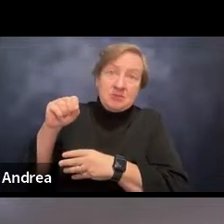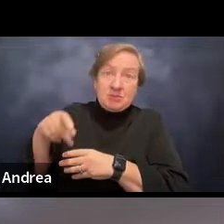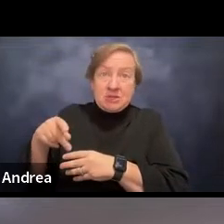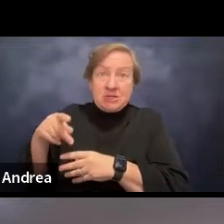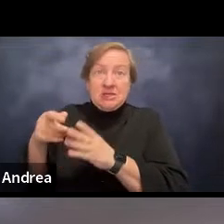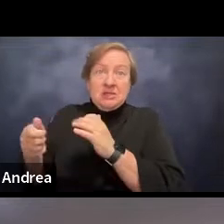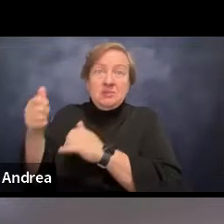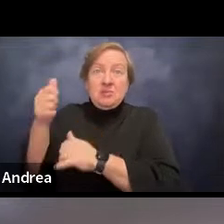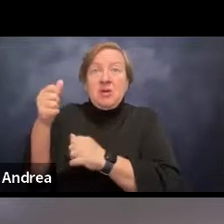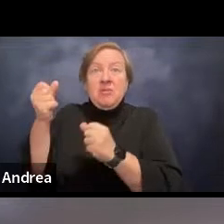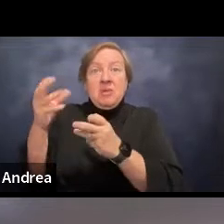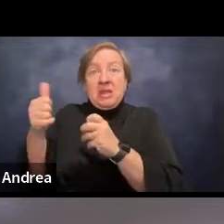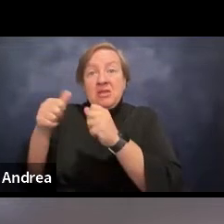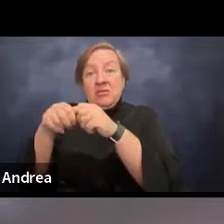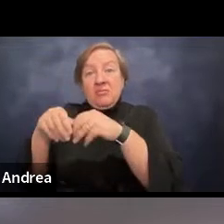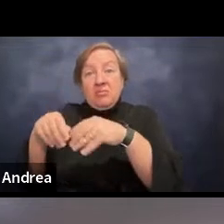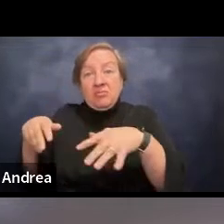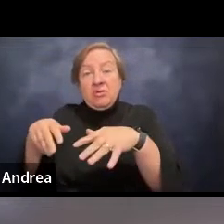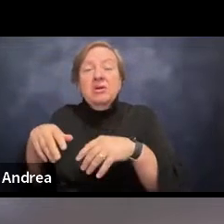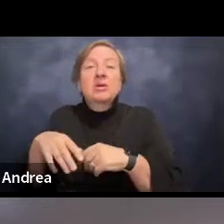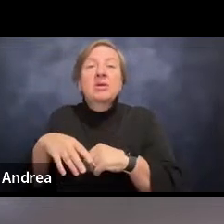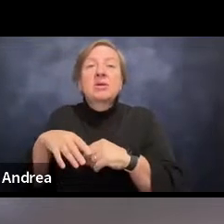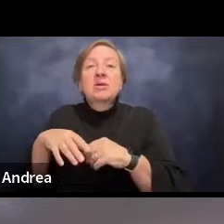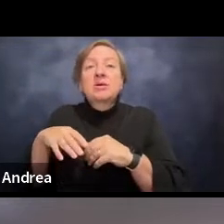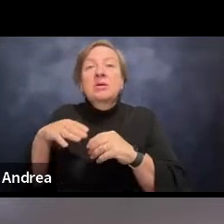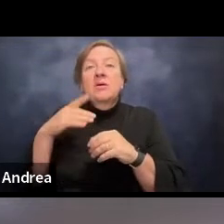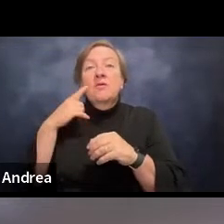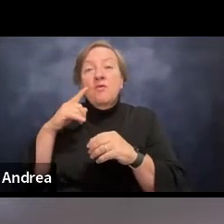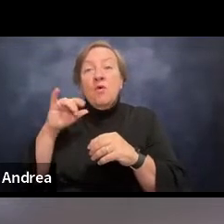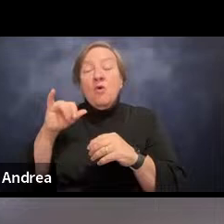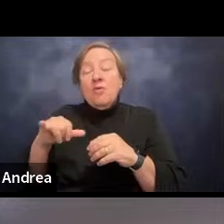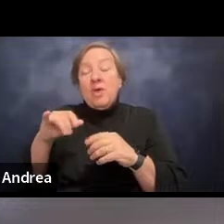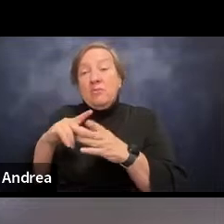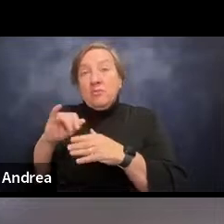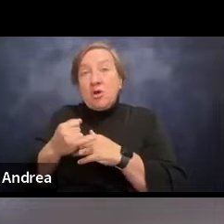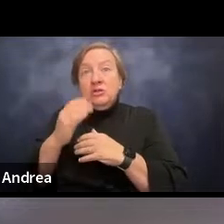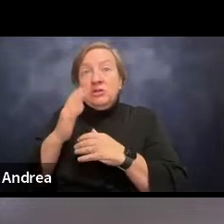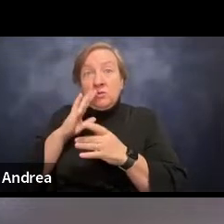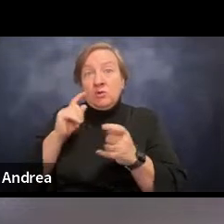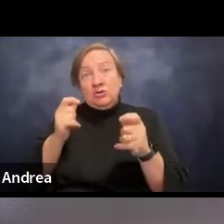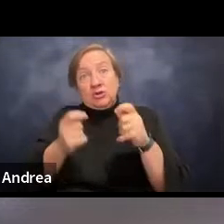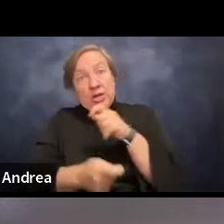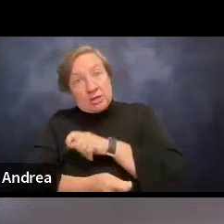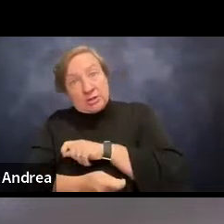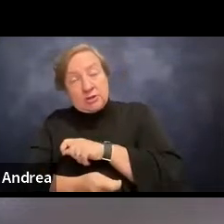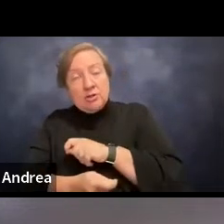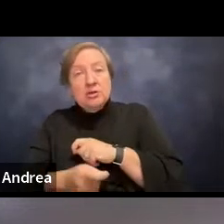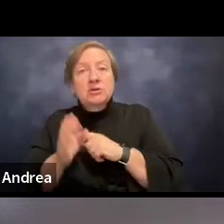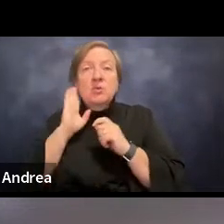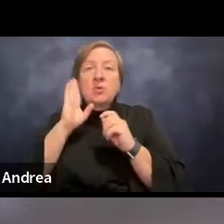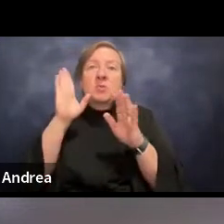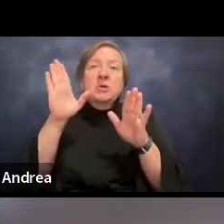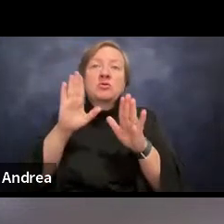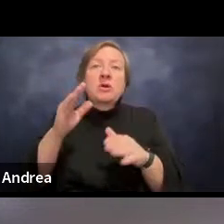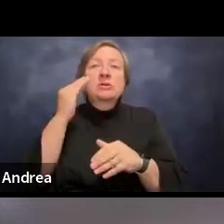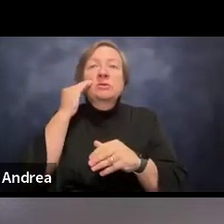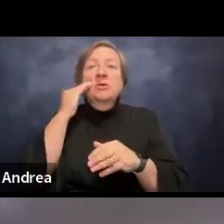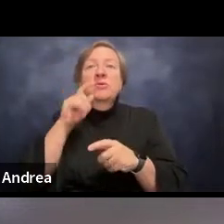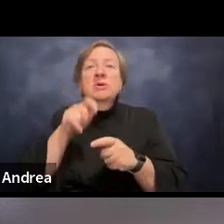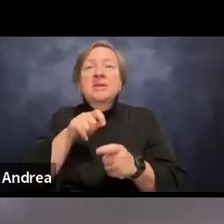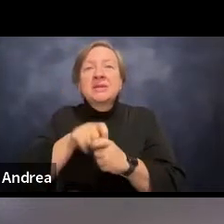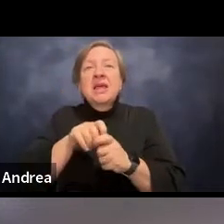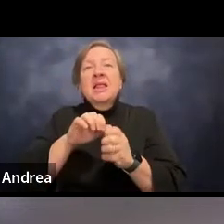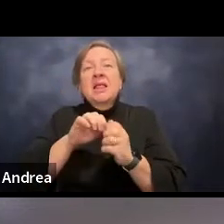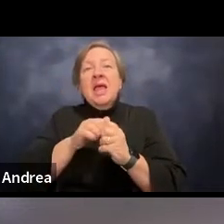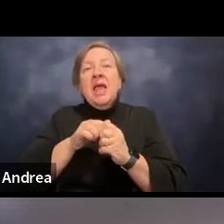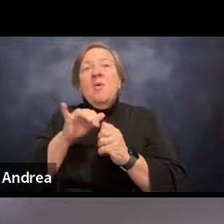others under them. Over the life of the project, that will change. So it would be great to know exactly how